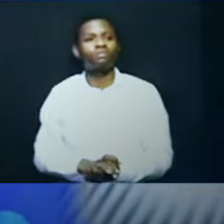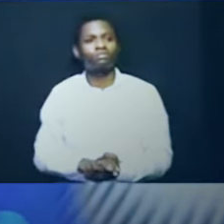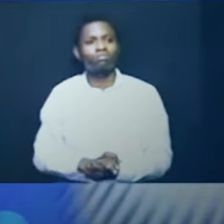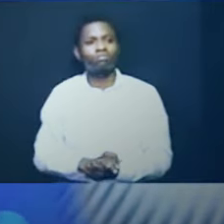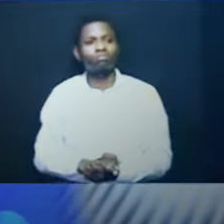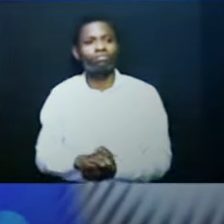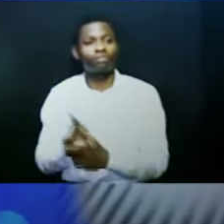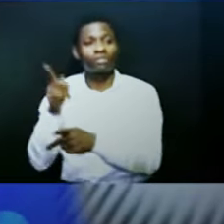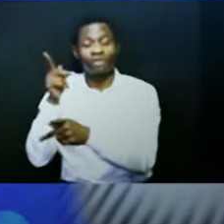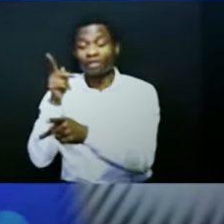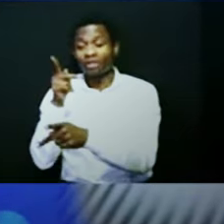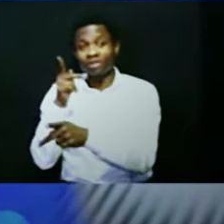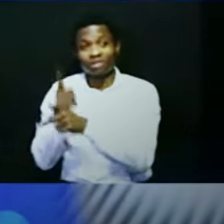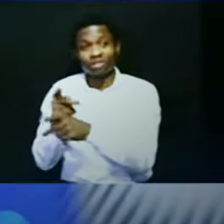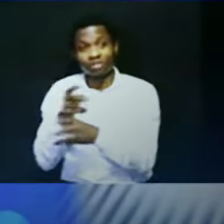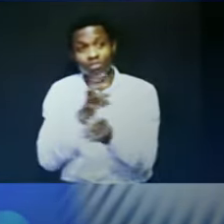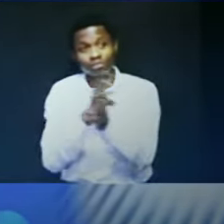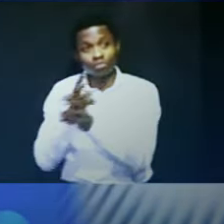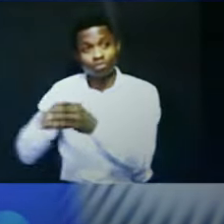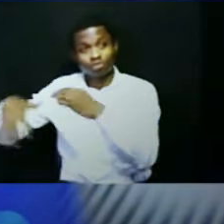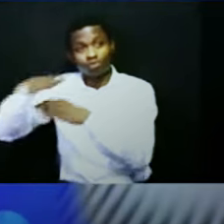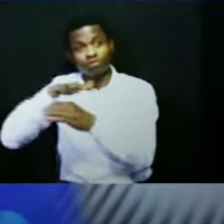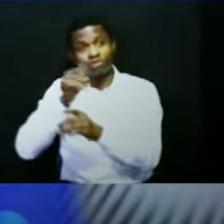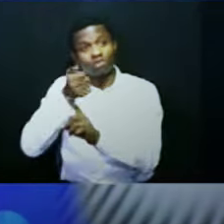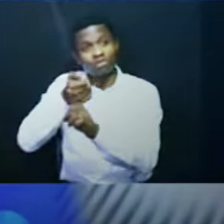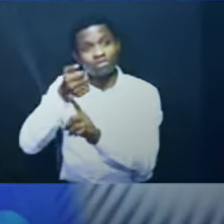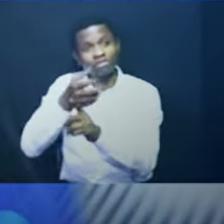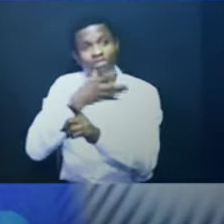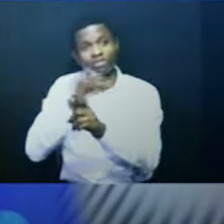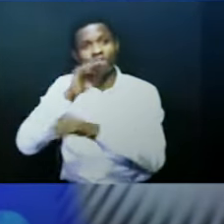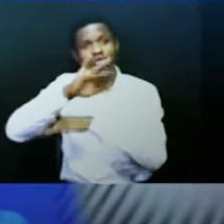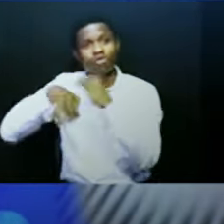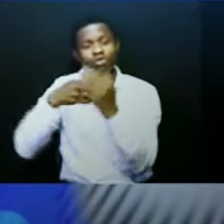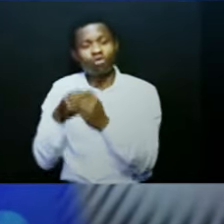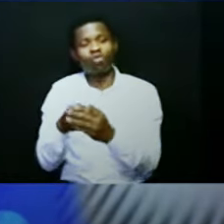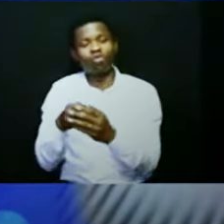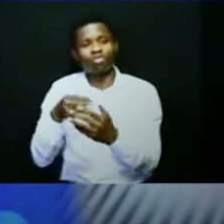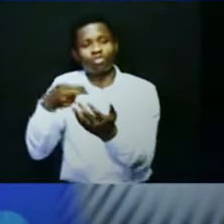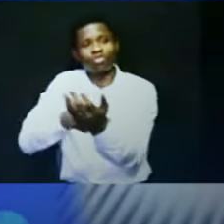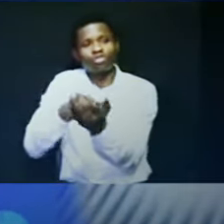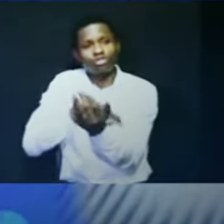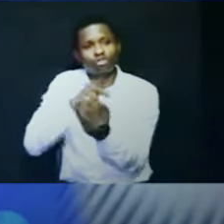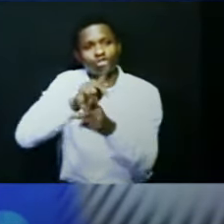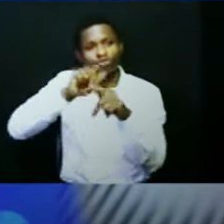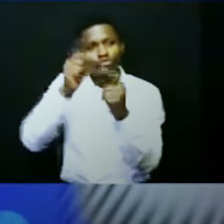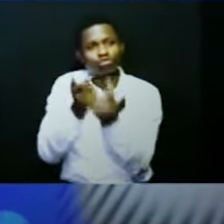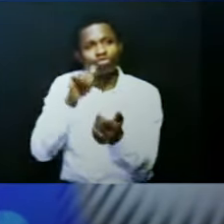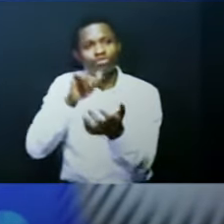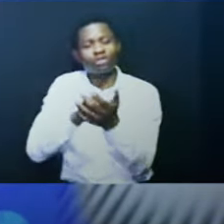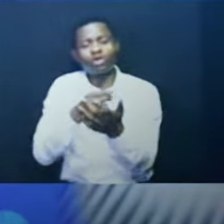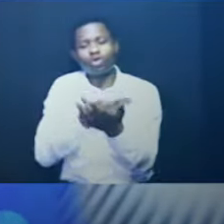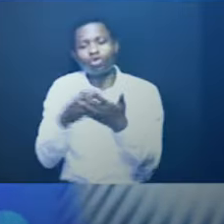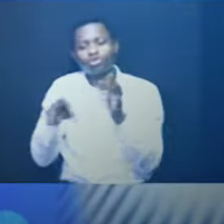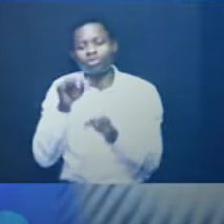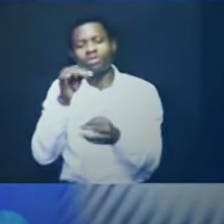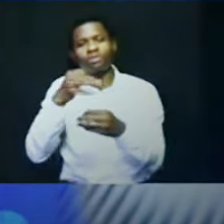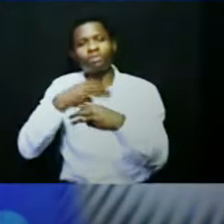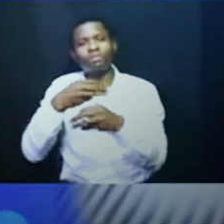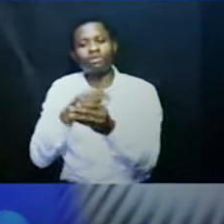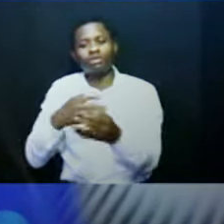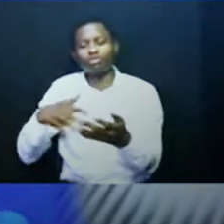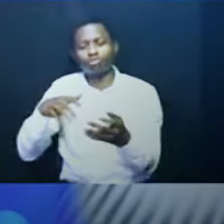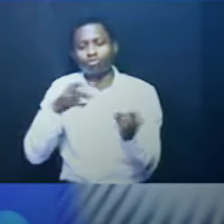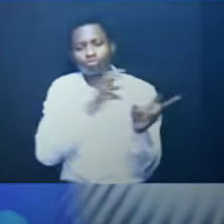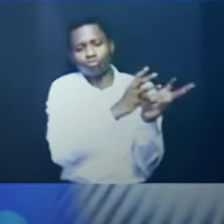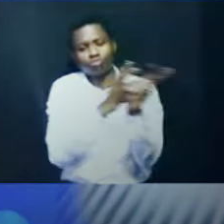Keep watch over yourself and all the flock of which the Holy Spirit has made you overseers. Be shepherds